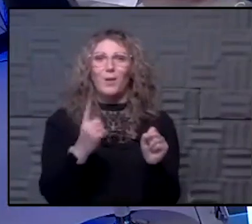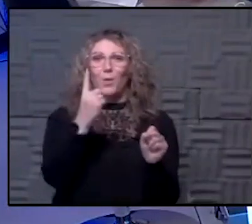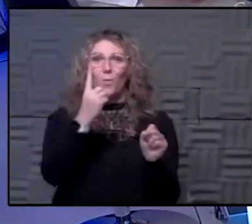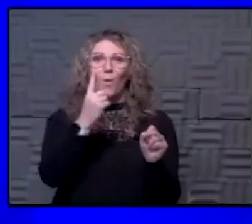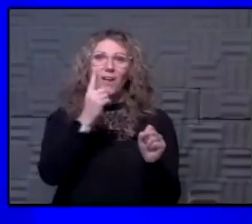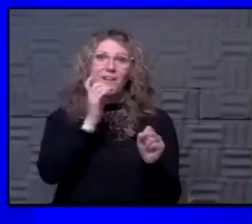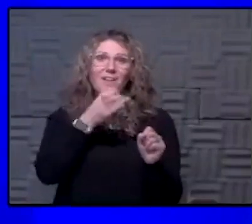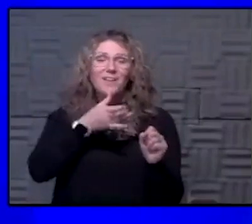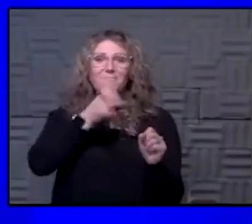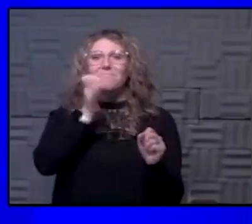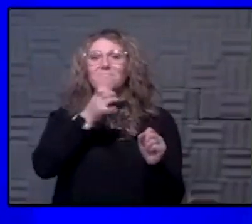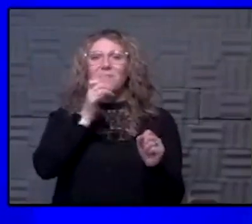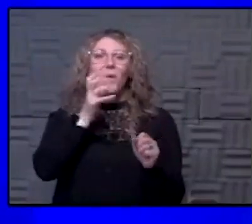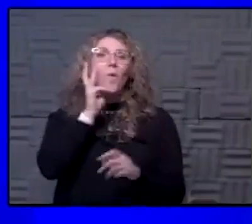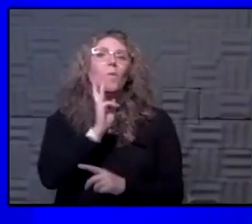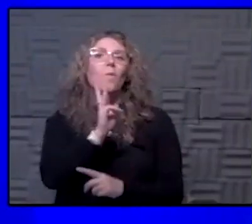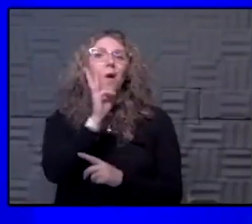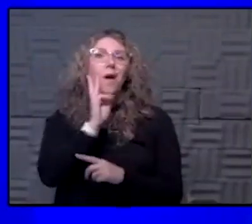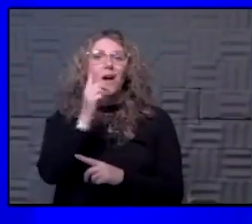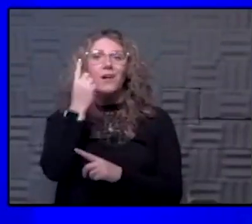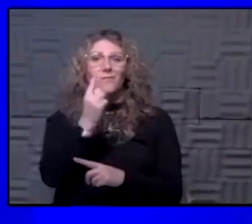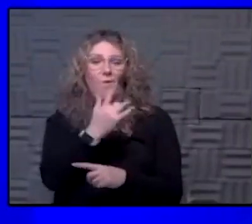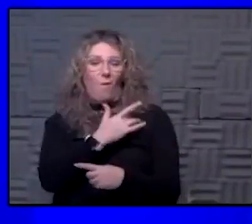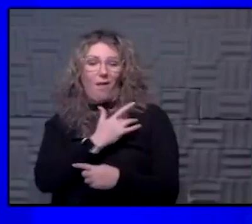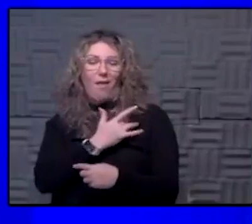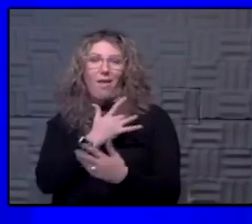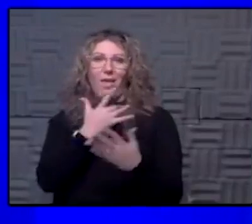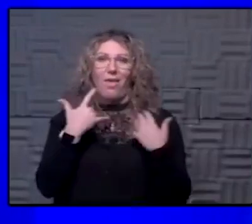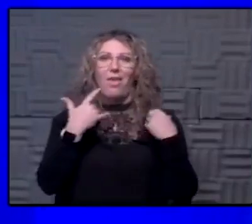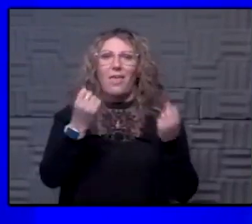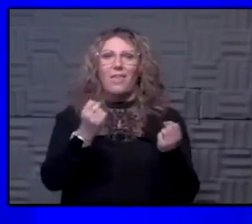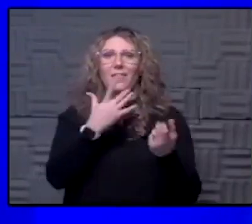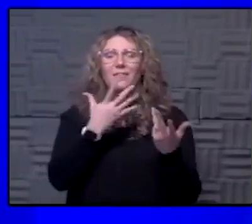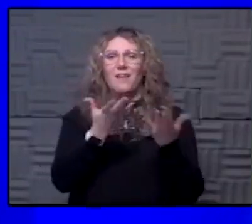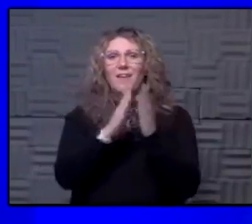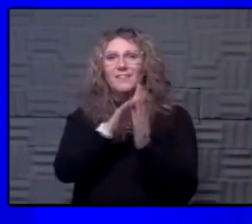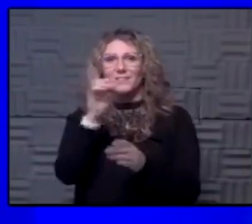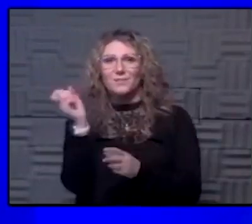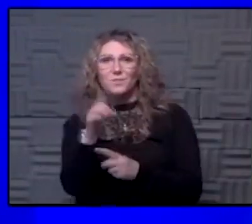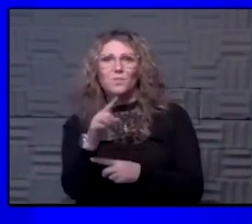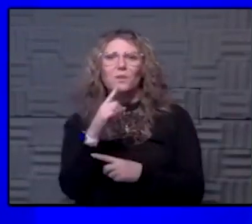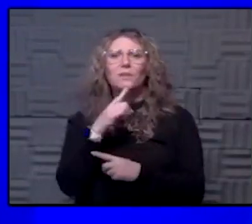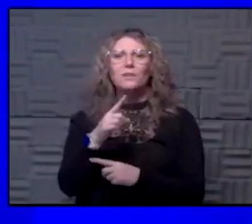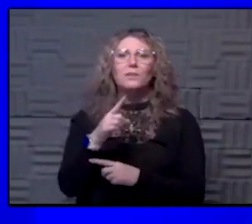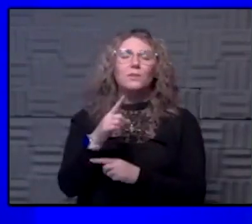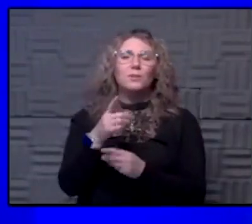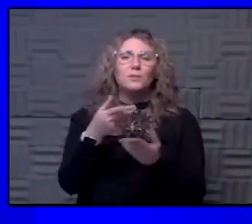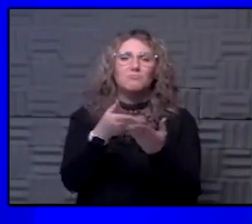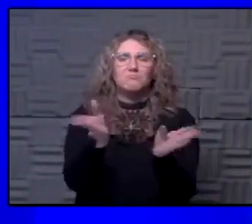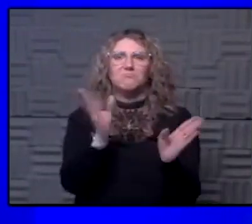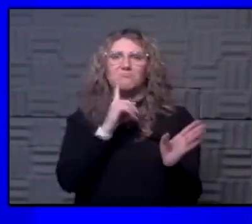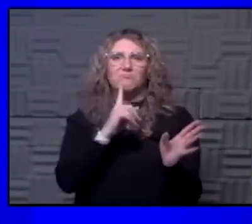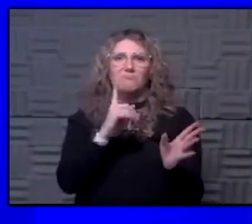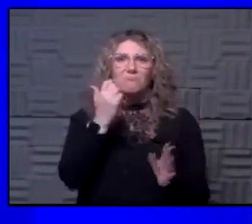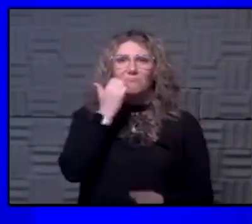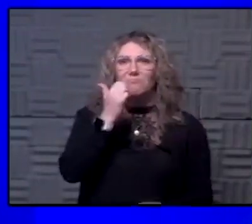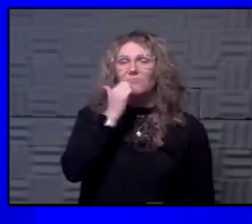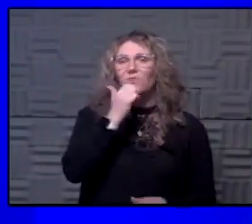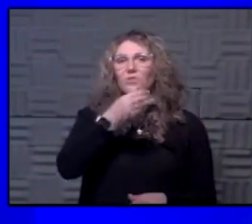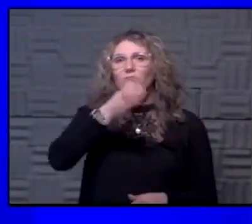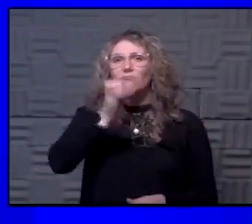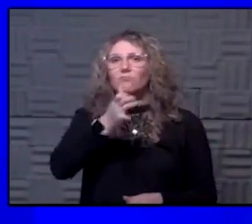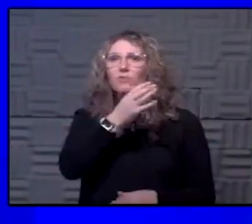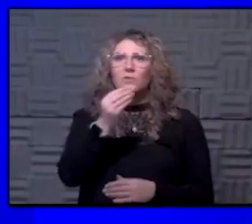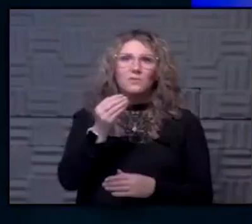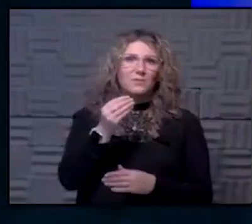glass of wine a night for cardiovascular health. But just asking a question, you've given those daily drinks and weekly drinks, the